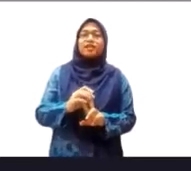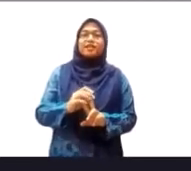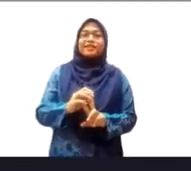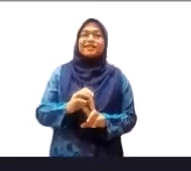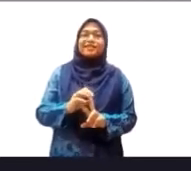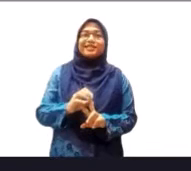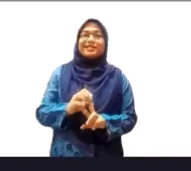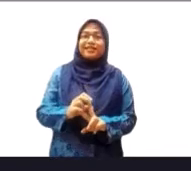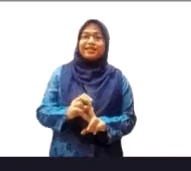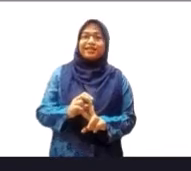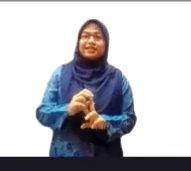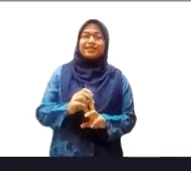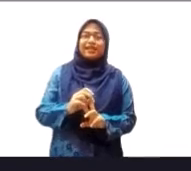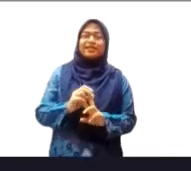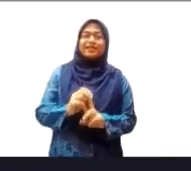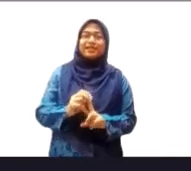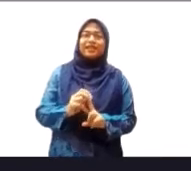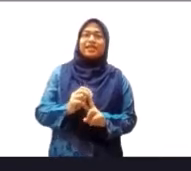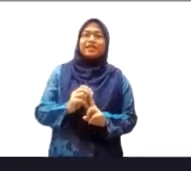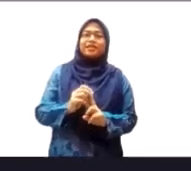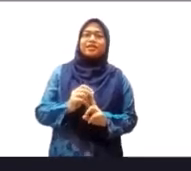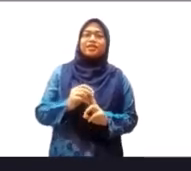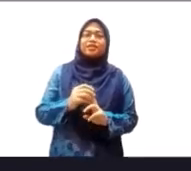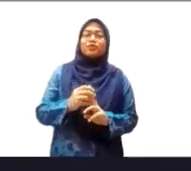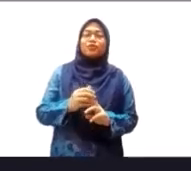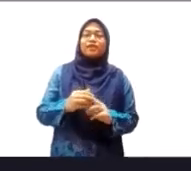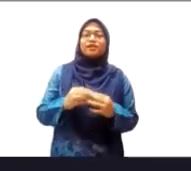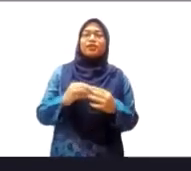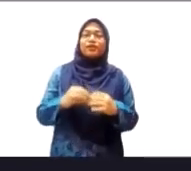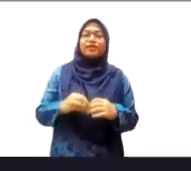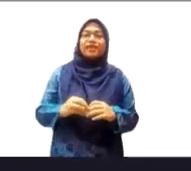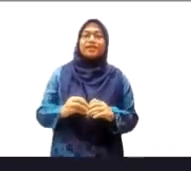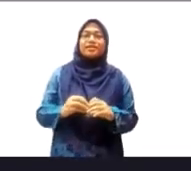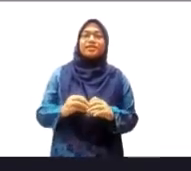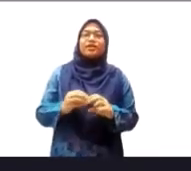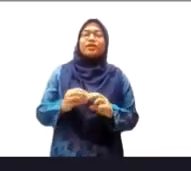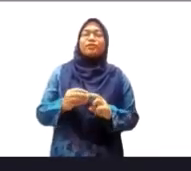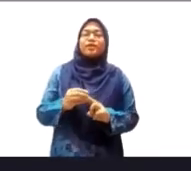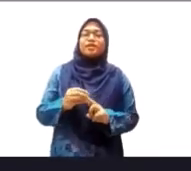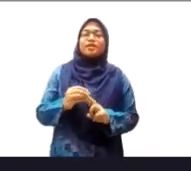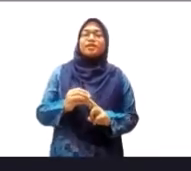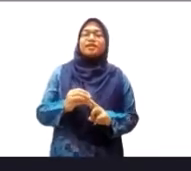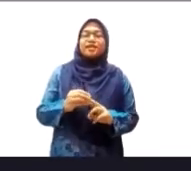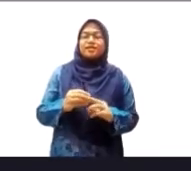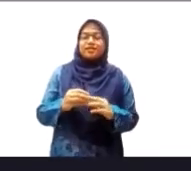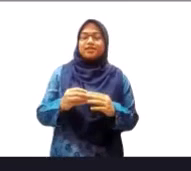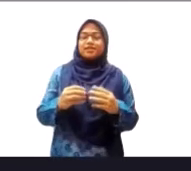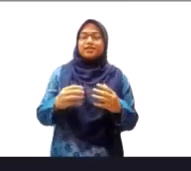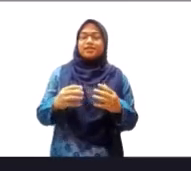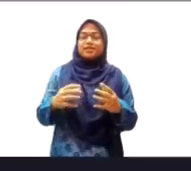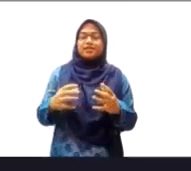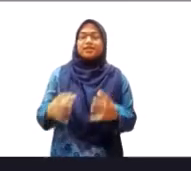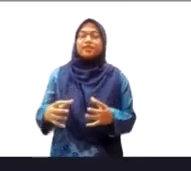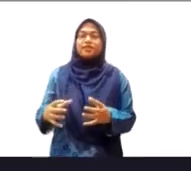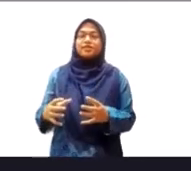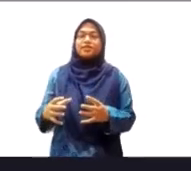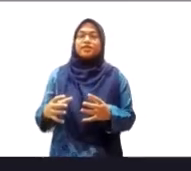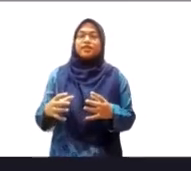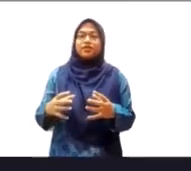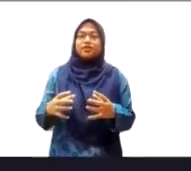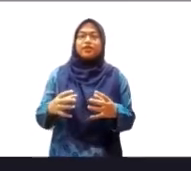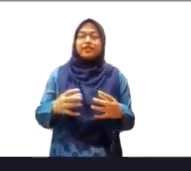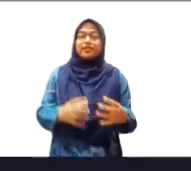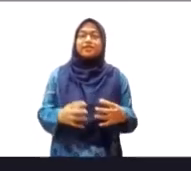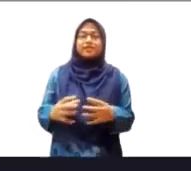which the D, the letter D, is with a lowercase which indicates the